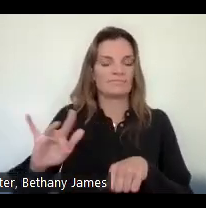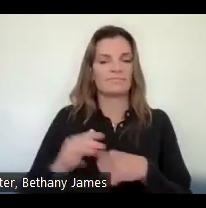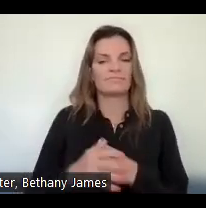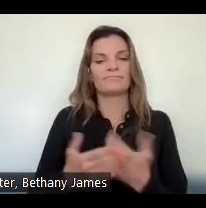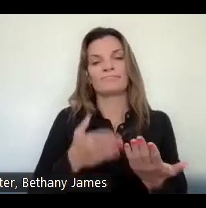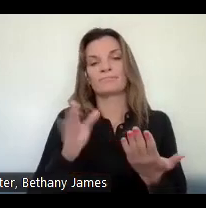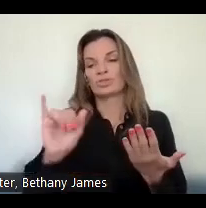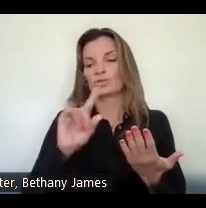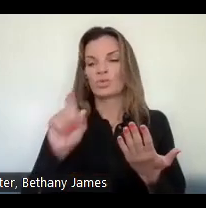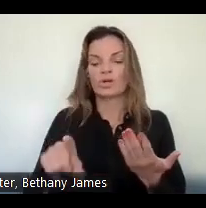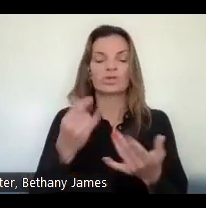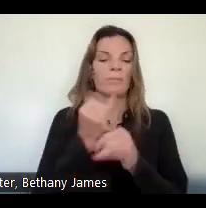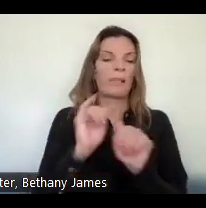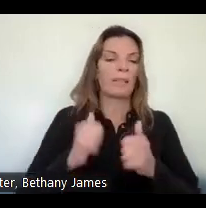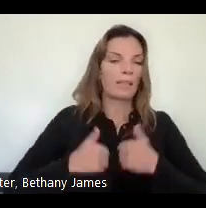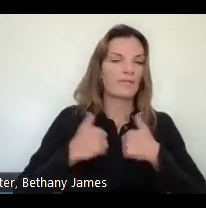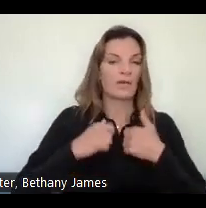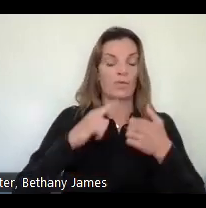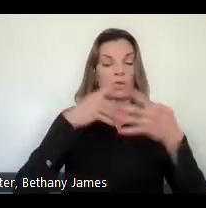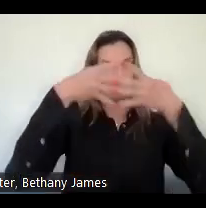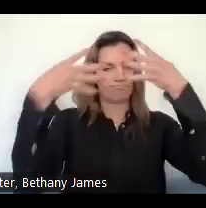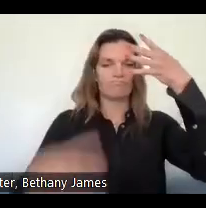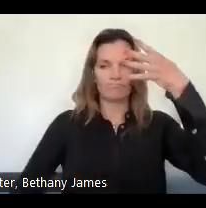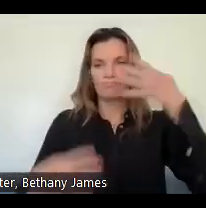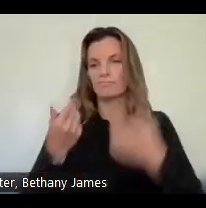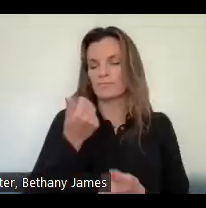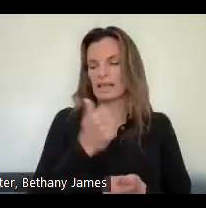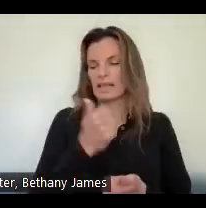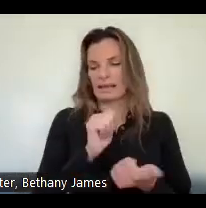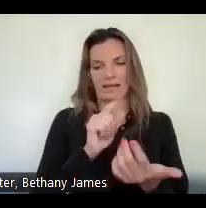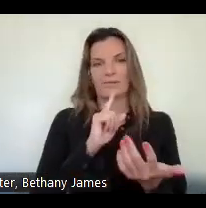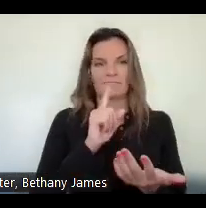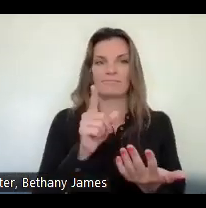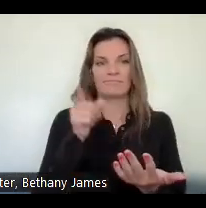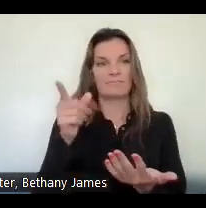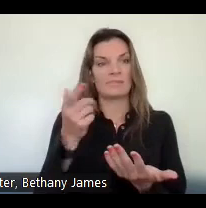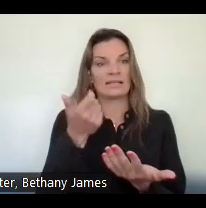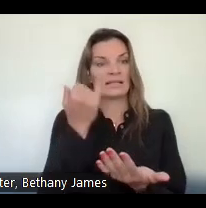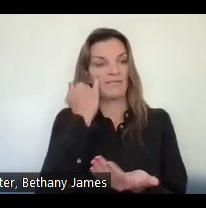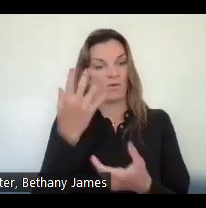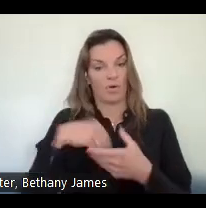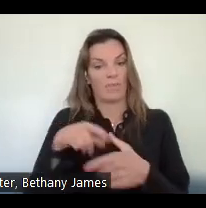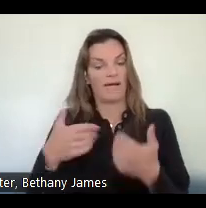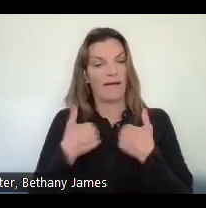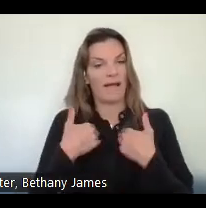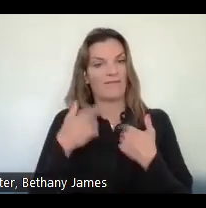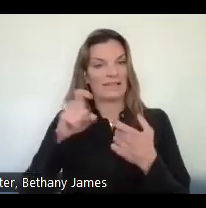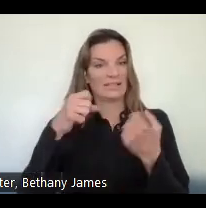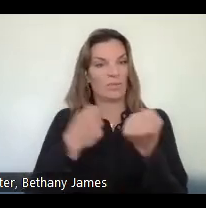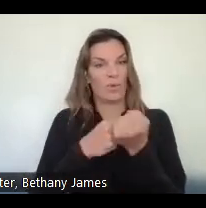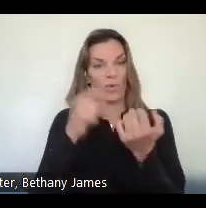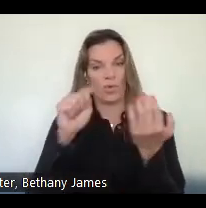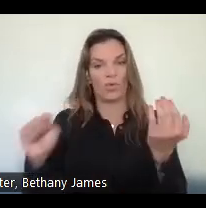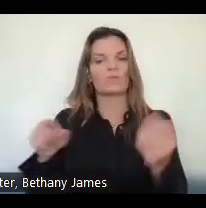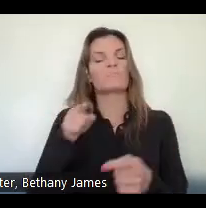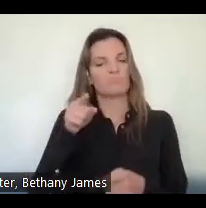independent living, really anything you could think of that an individual with autism may need some support with. And if we haven't dealt with it before, we're